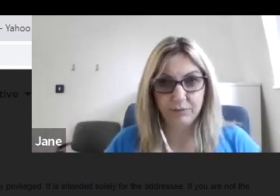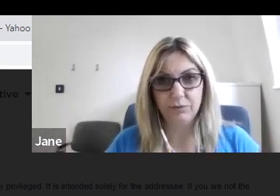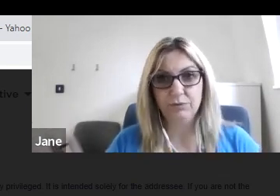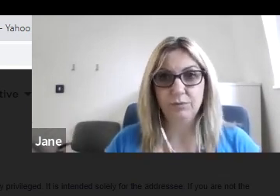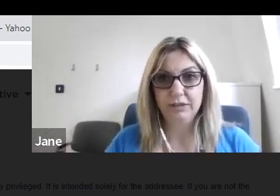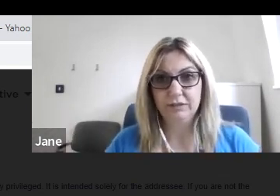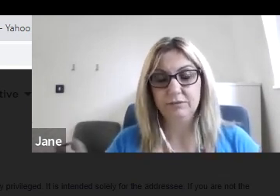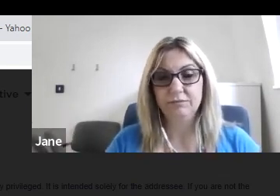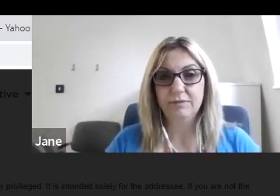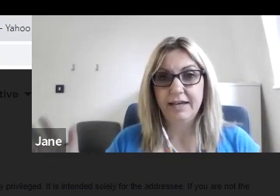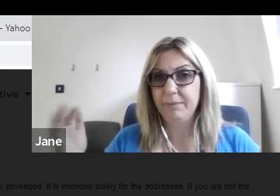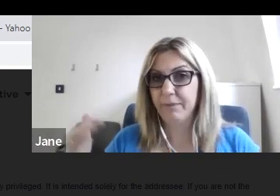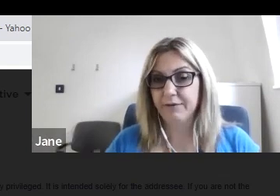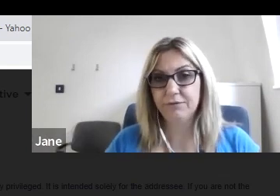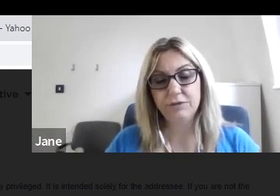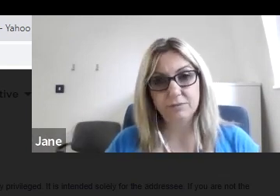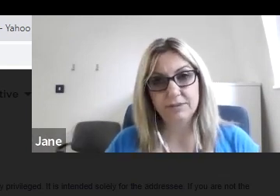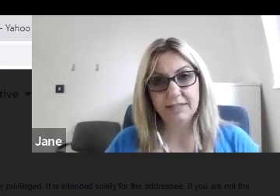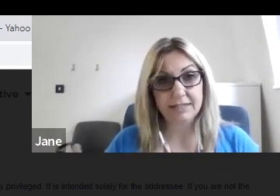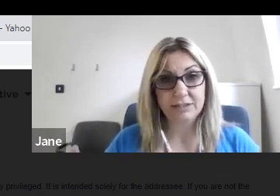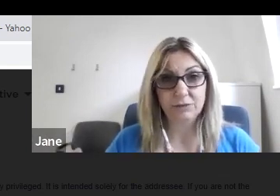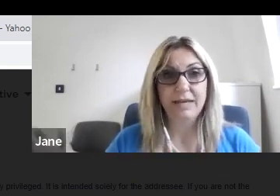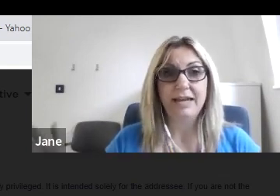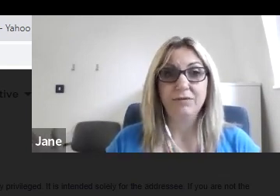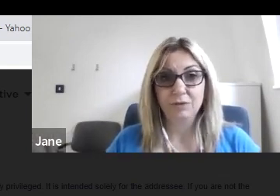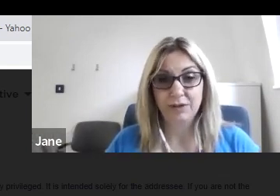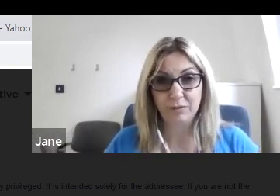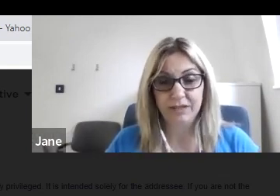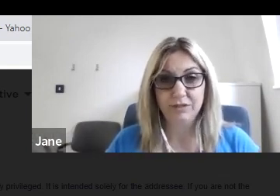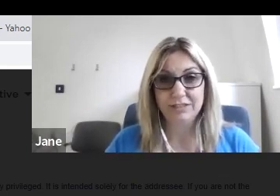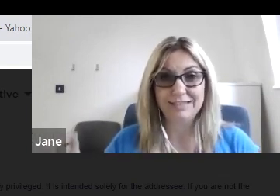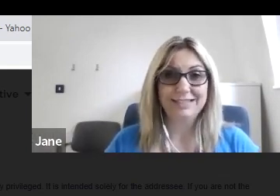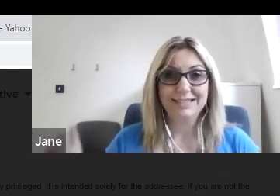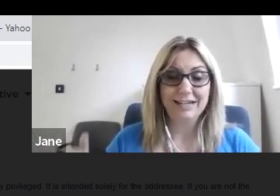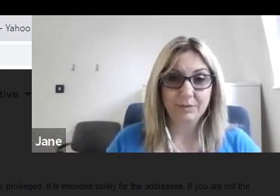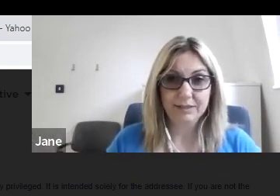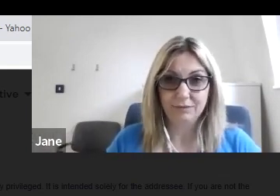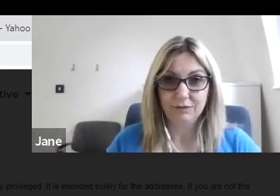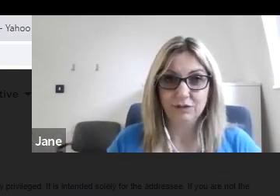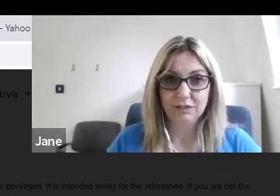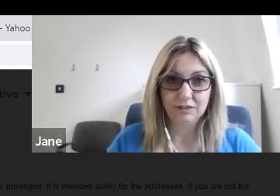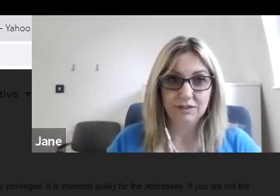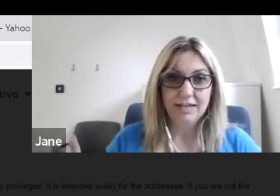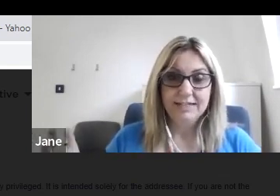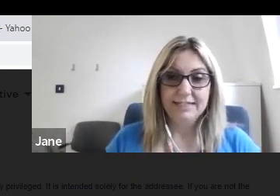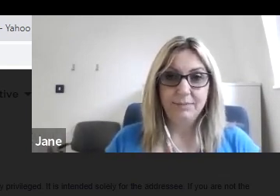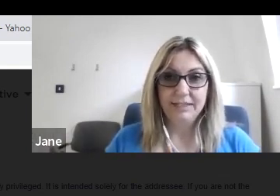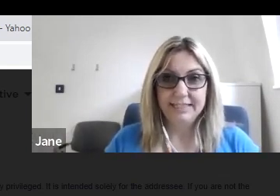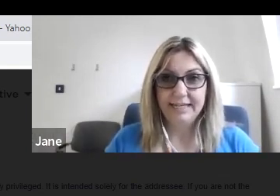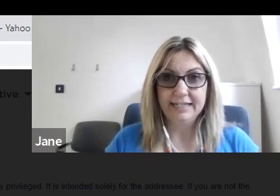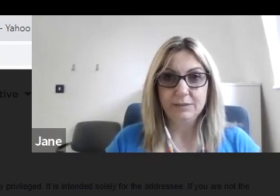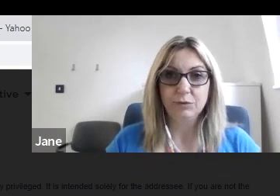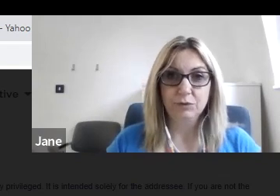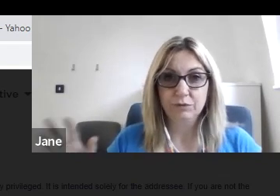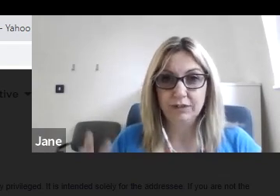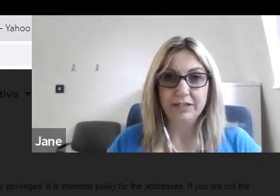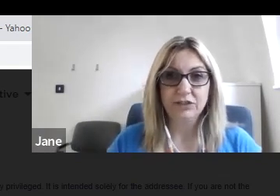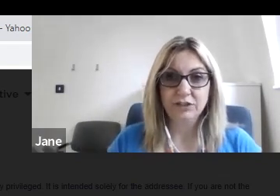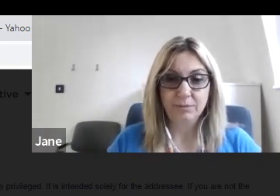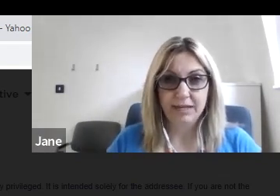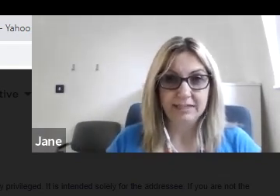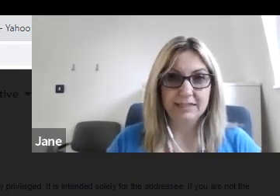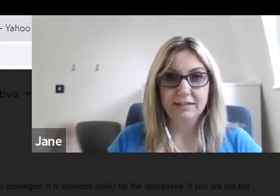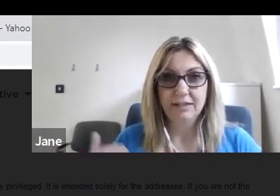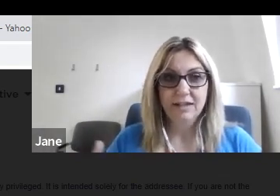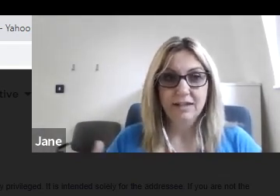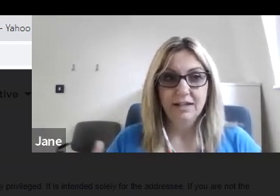where people will have some dialectical behavioural therapy, which is a tiny bit different to CBT. It's more